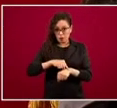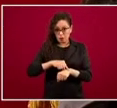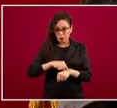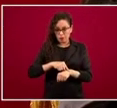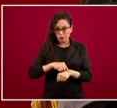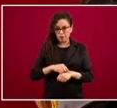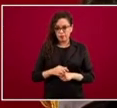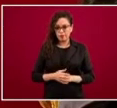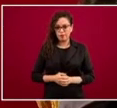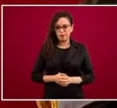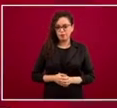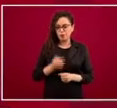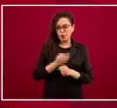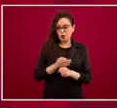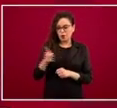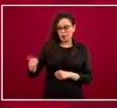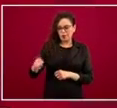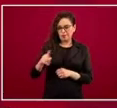collaborate,